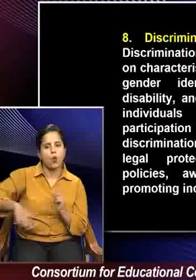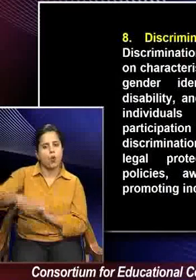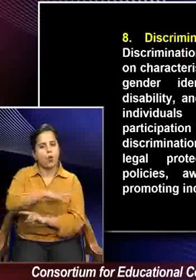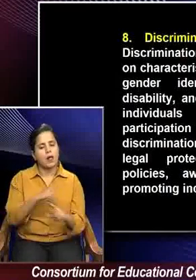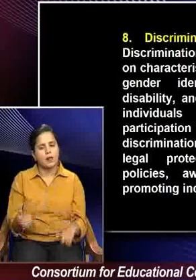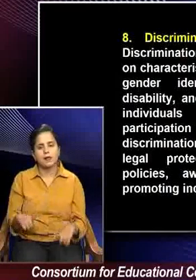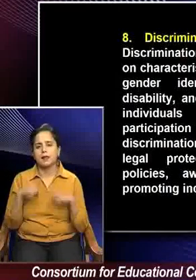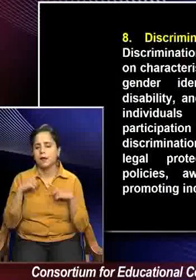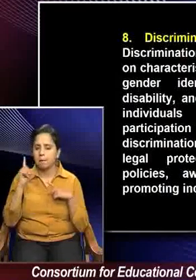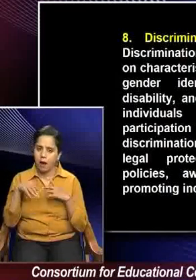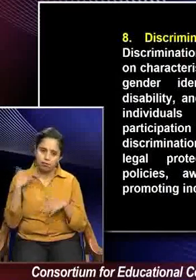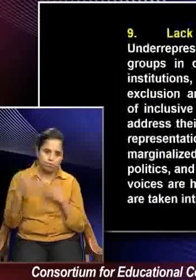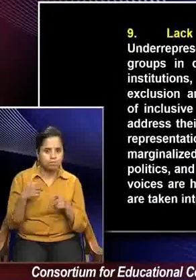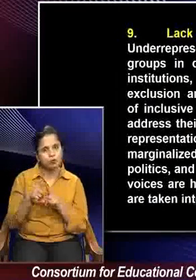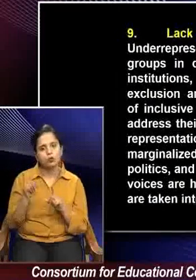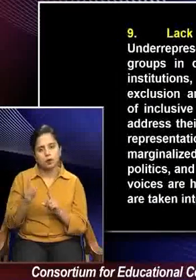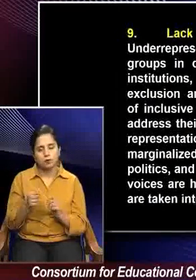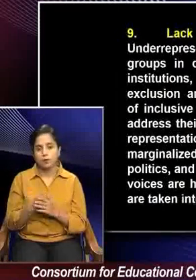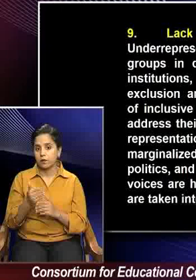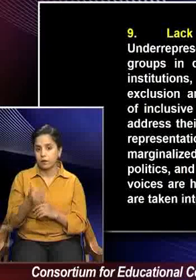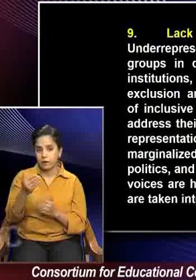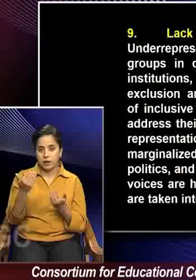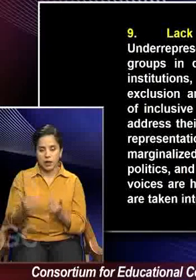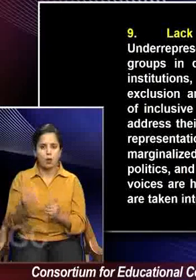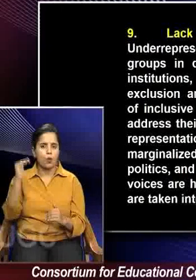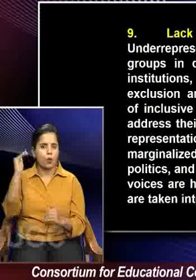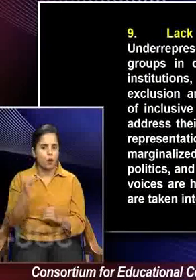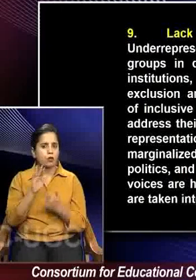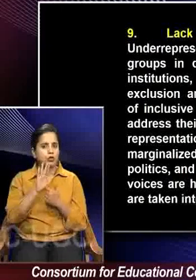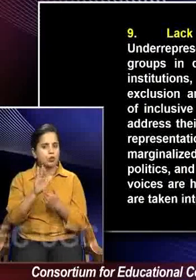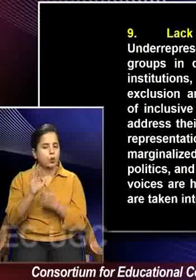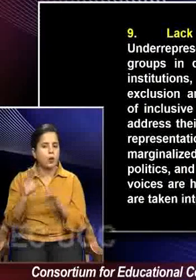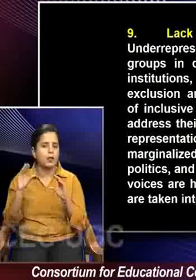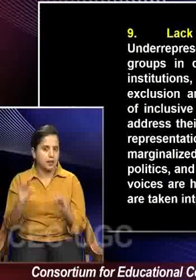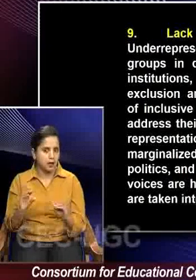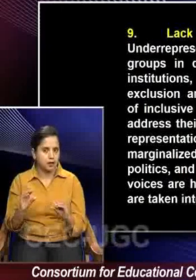of life. Next we have is a lack of representation.